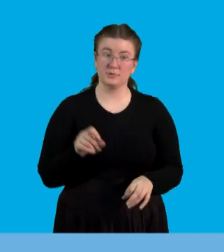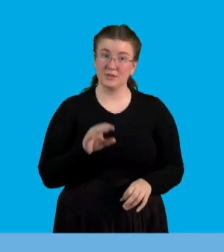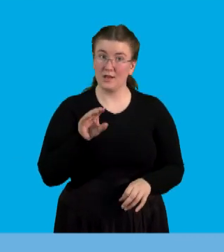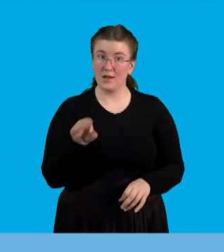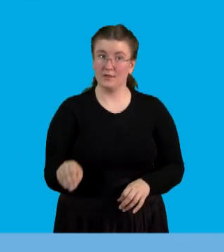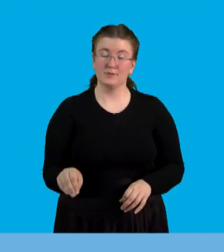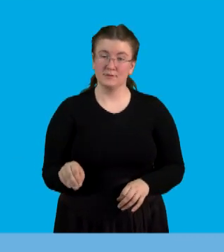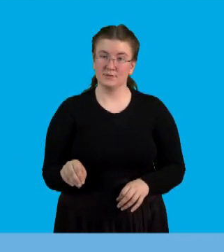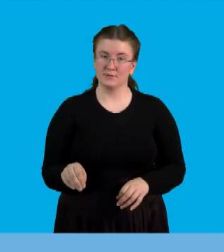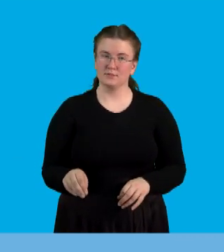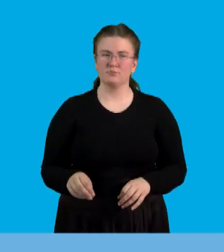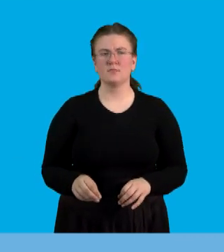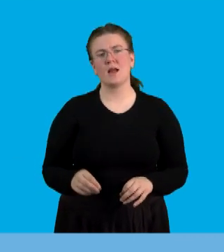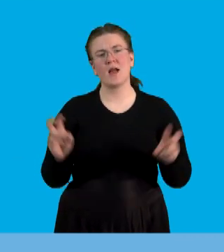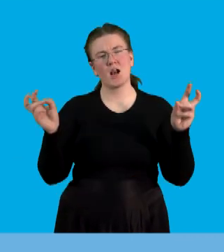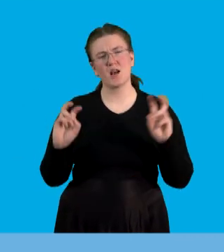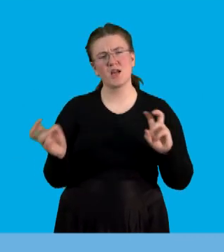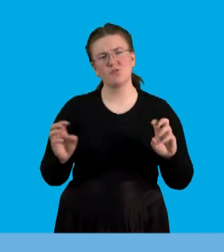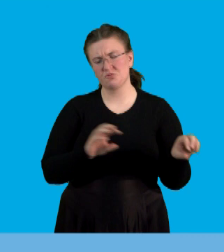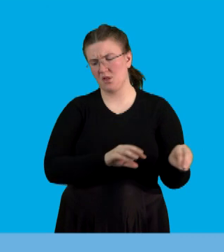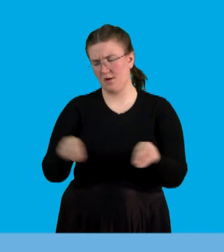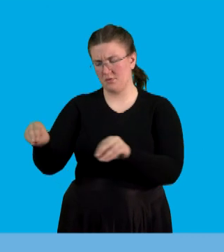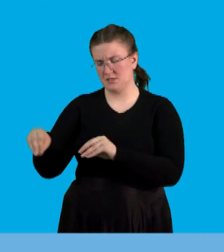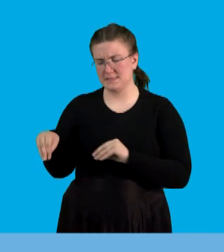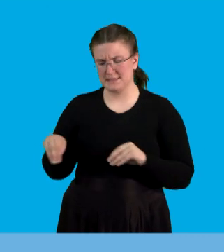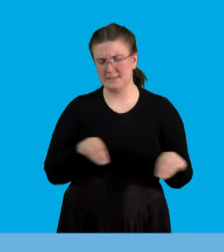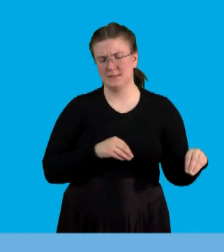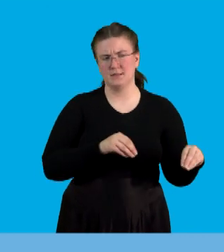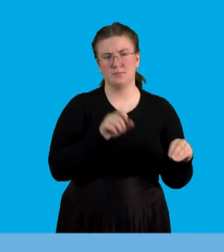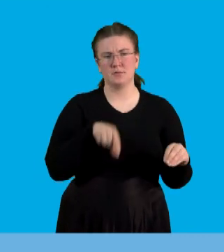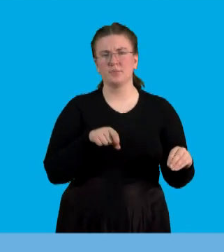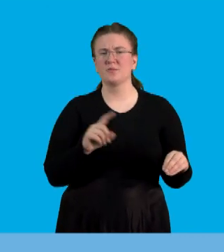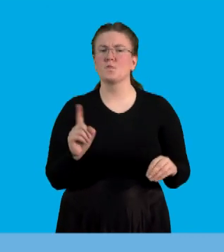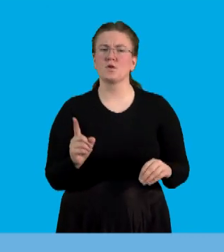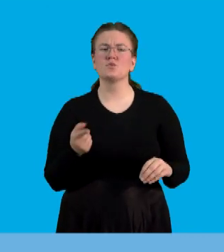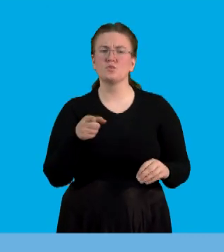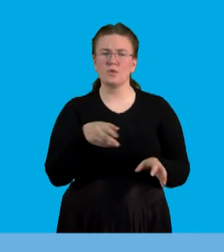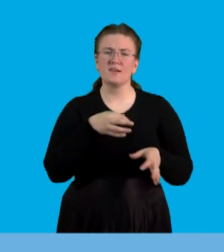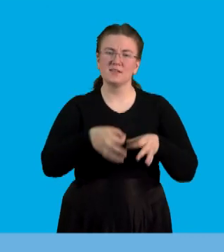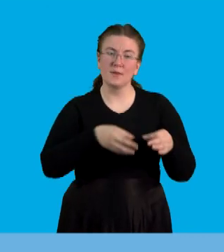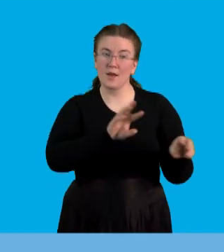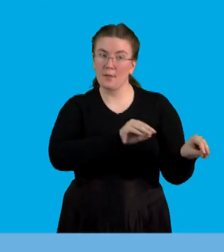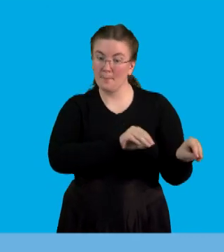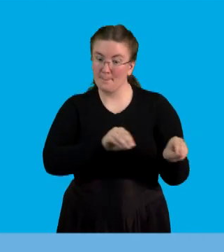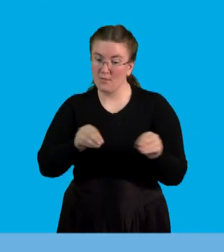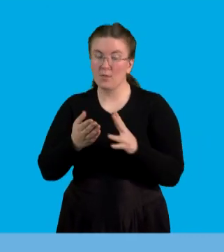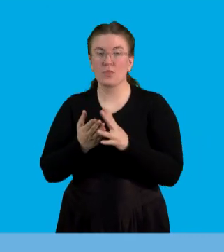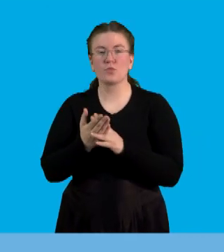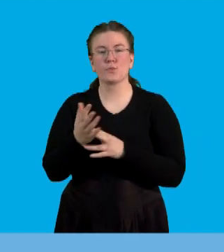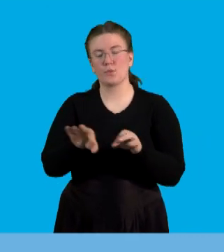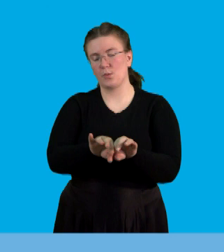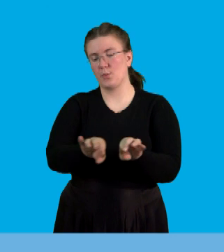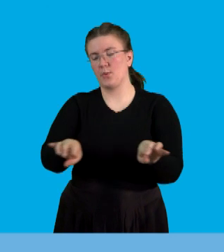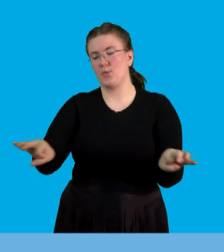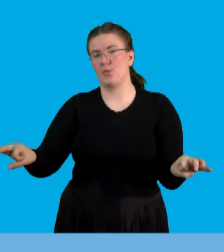asks you to define or to ask you what is an electrical current, you're going to tell them that an electrical current is the movement of electrons through